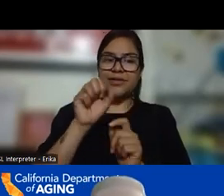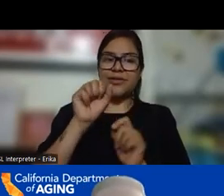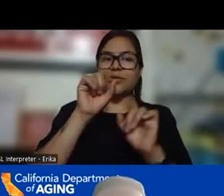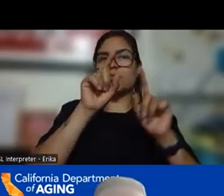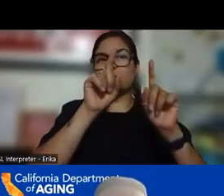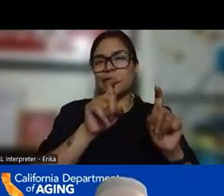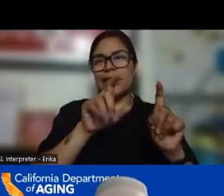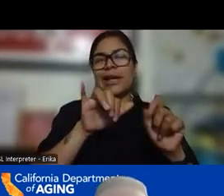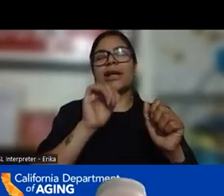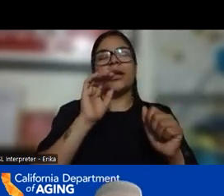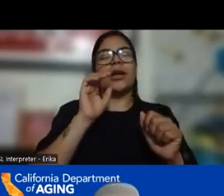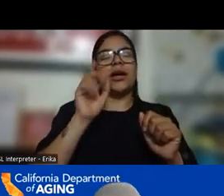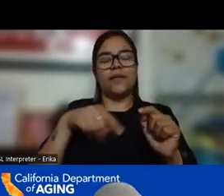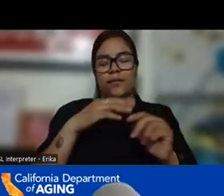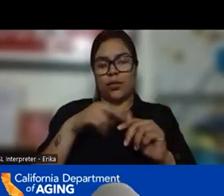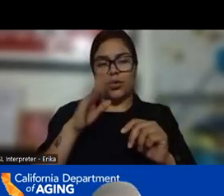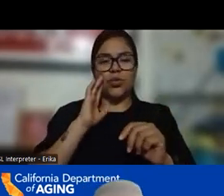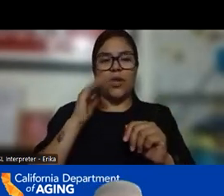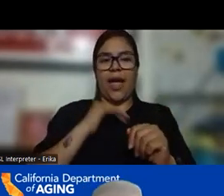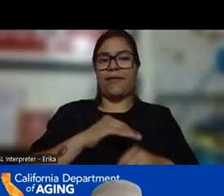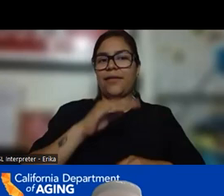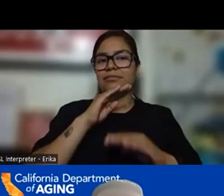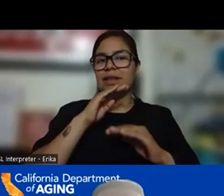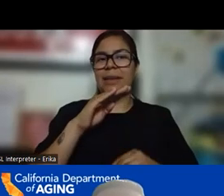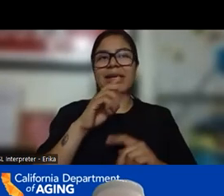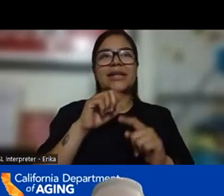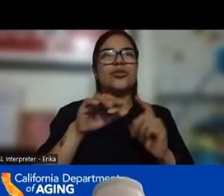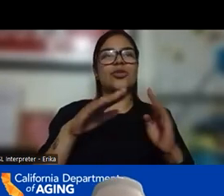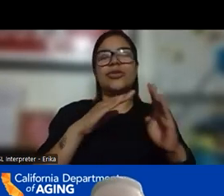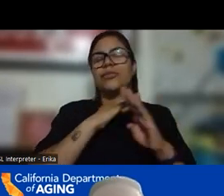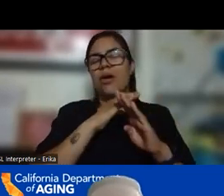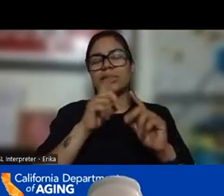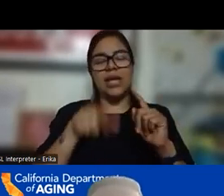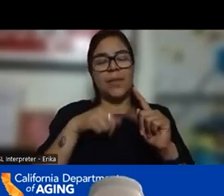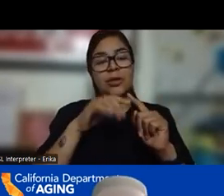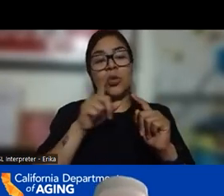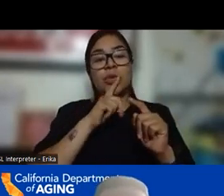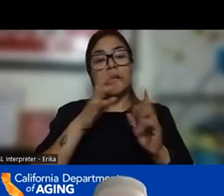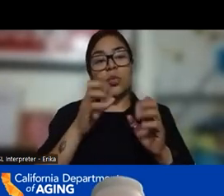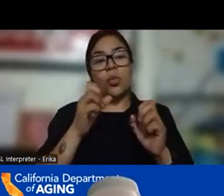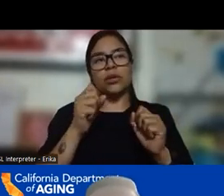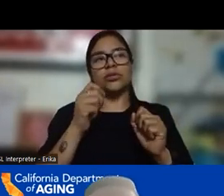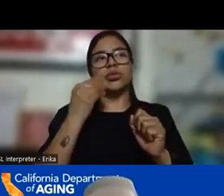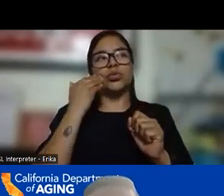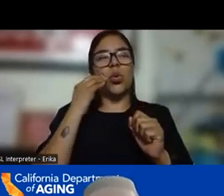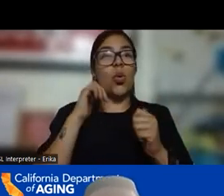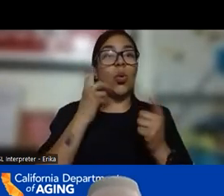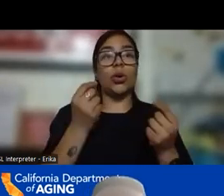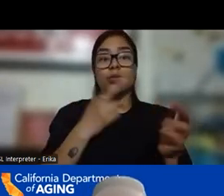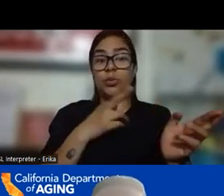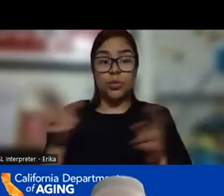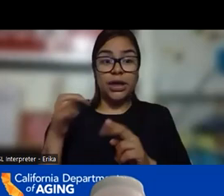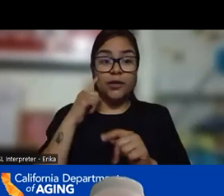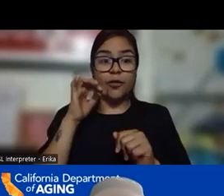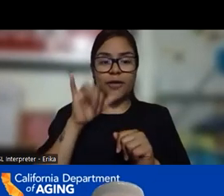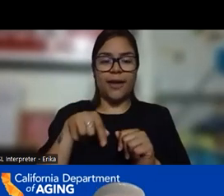challenges probably in rural communities and other communities as well to collecting data. So working with these trusted partners to be able to reach different parts of the state, that's